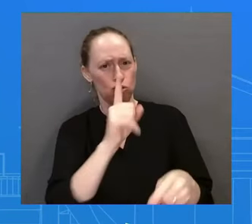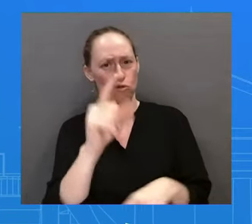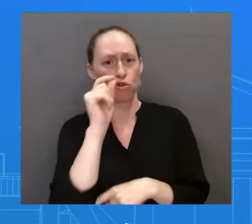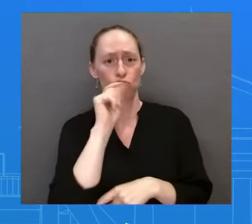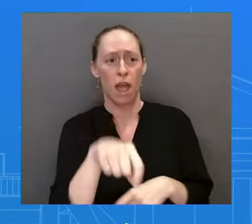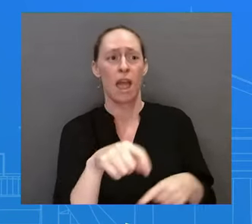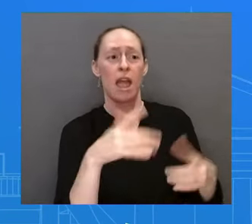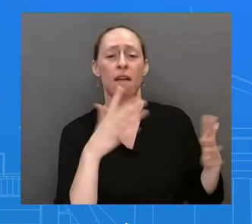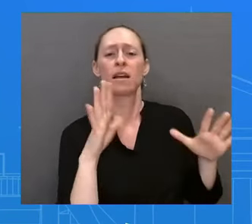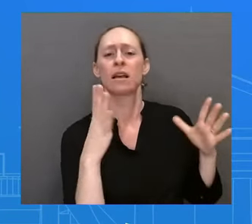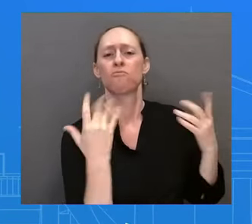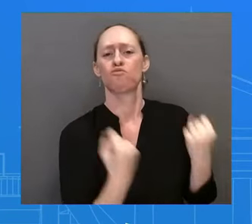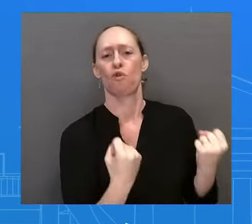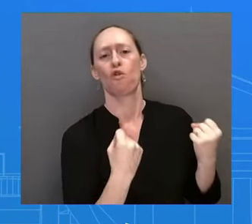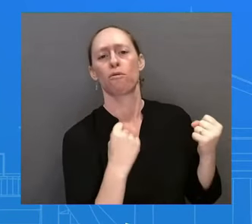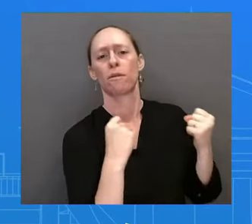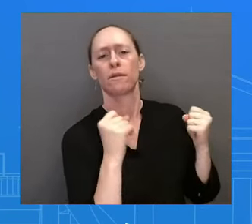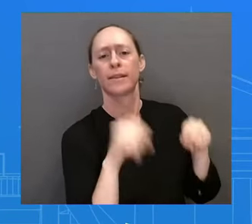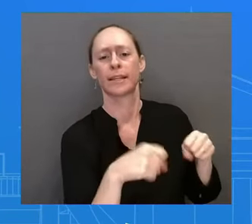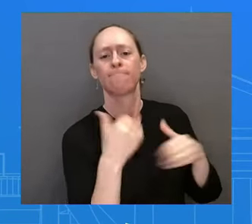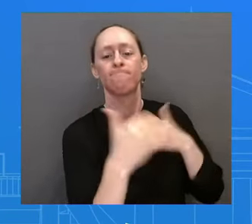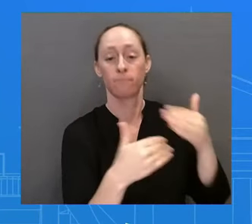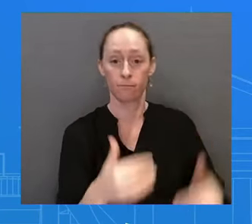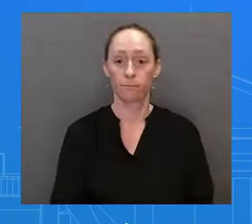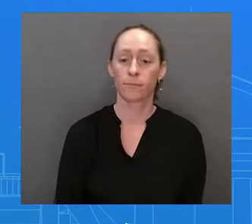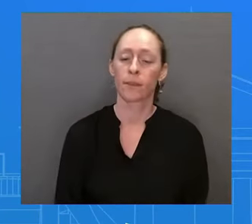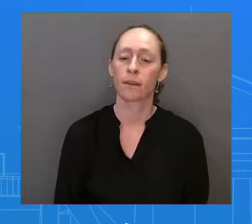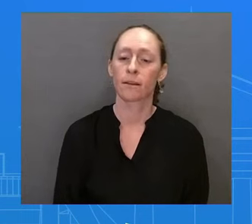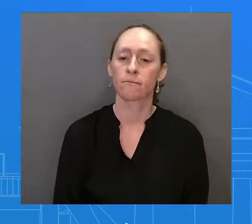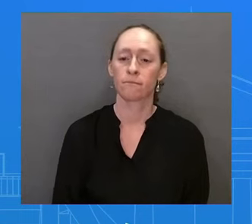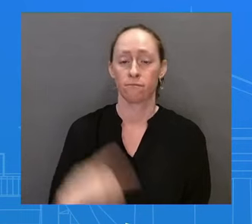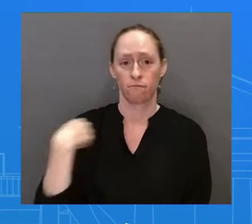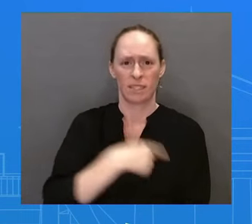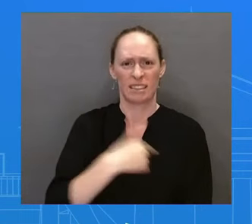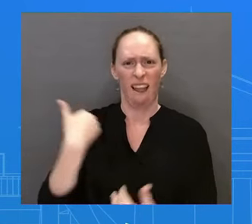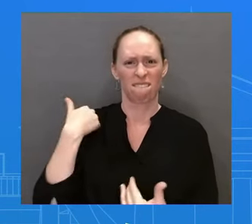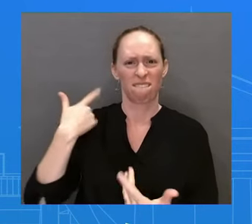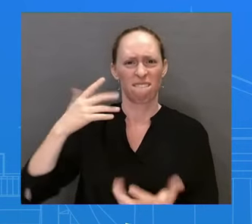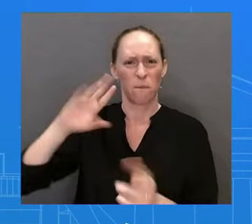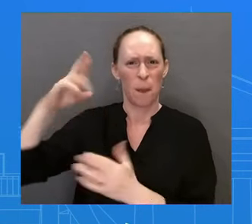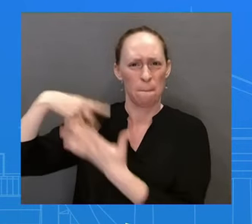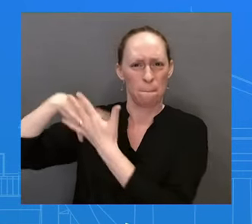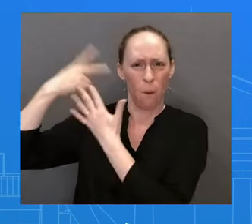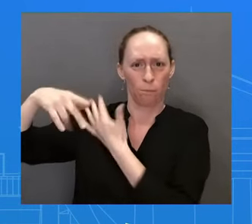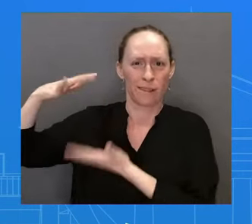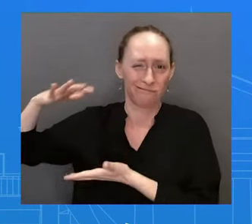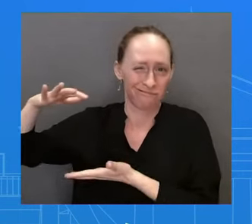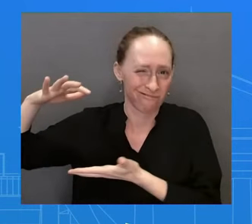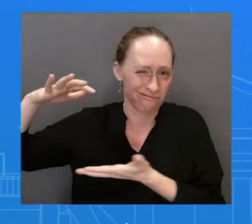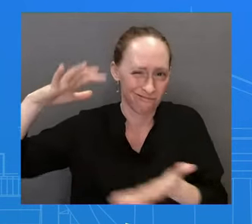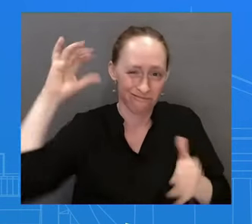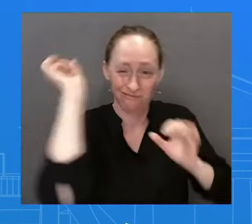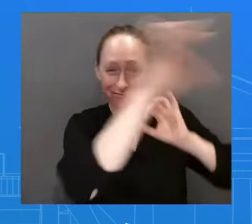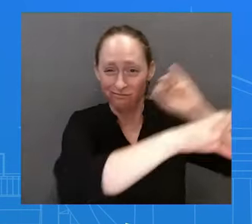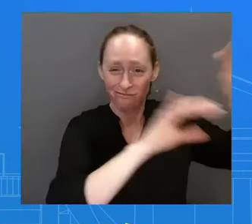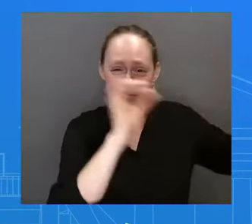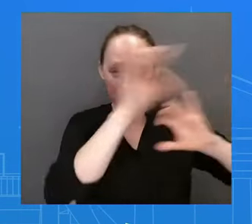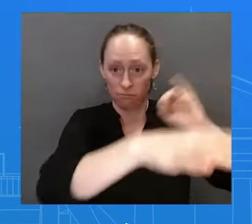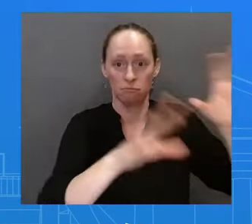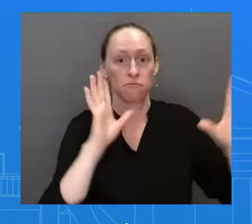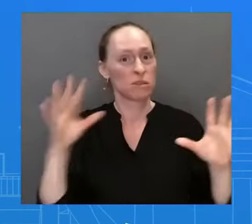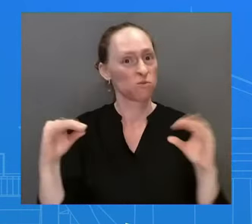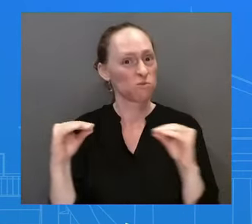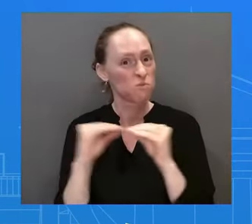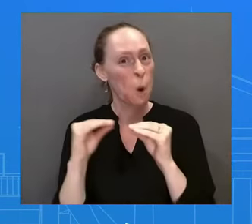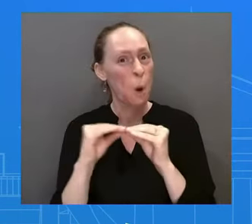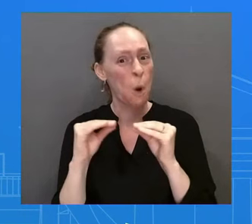program announced at the end of the week. I think very, very soon you're going to see some additional drawdown packages coming from the United States.